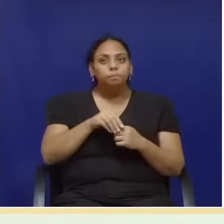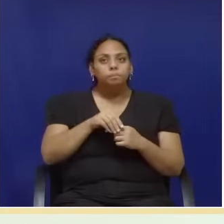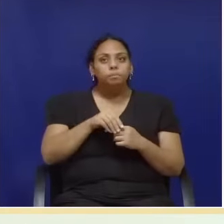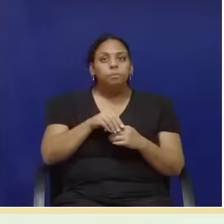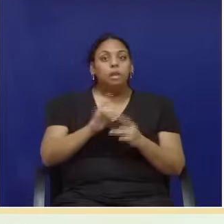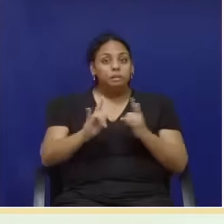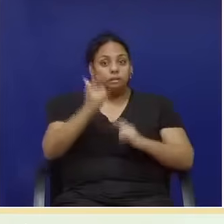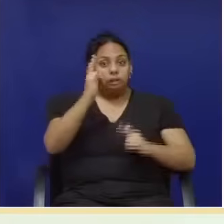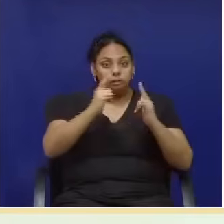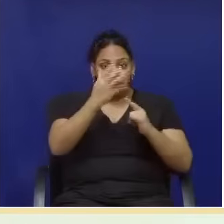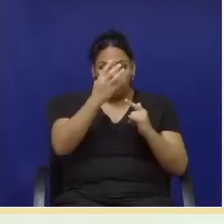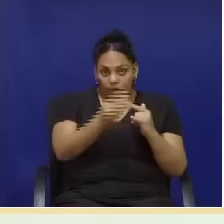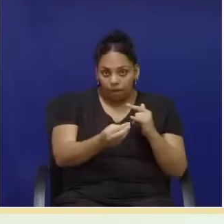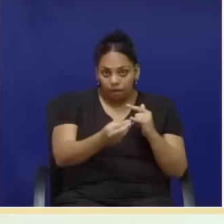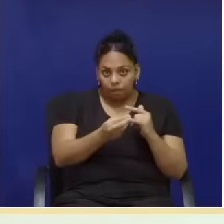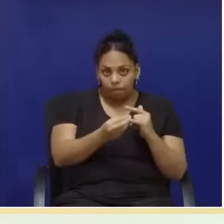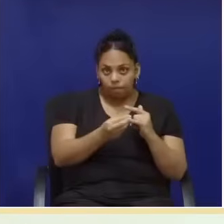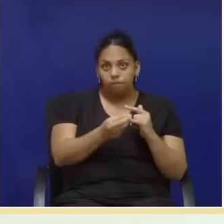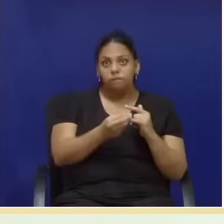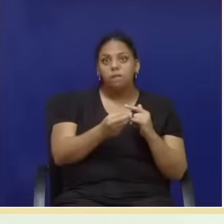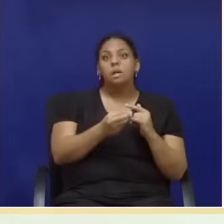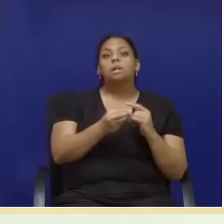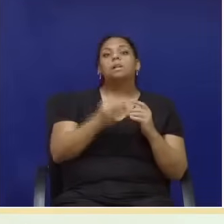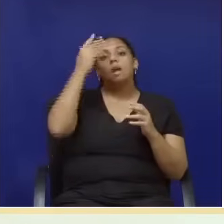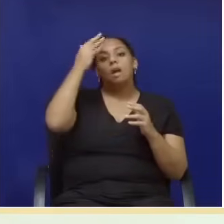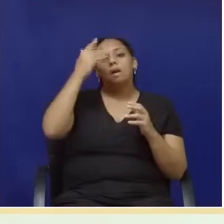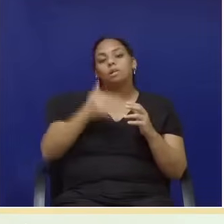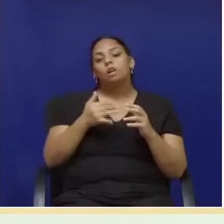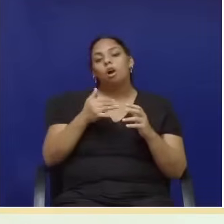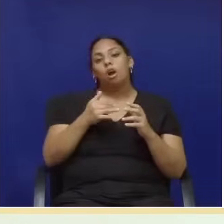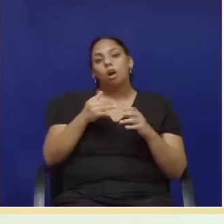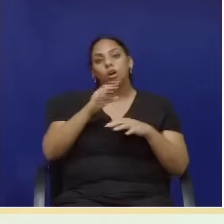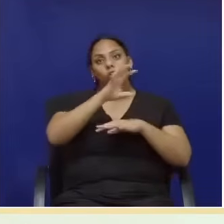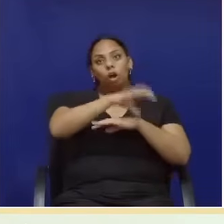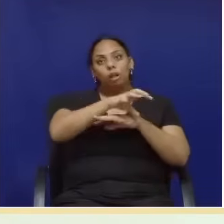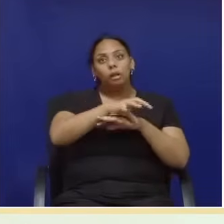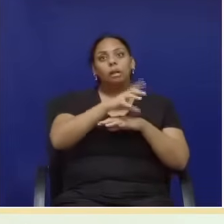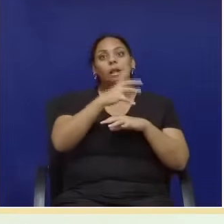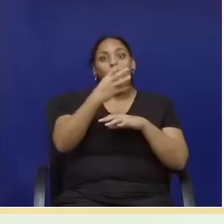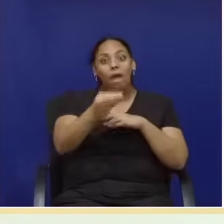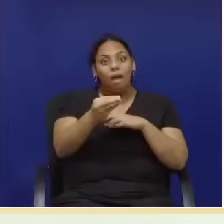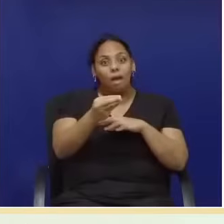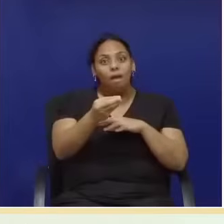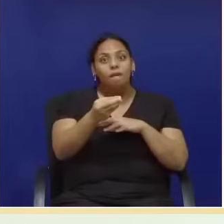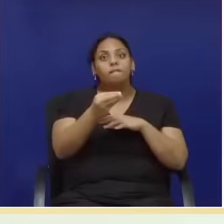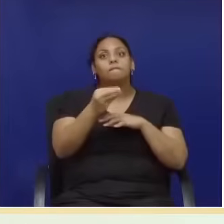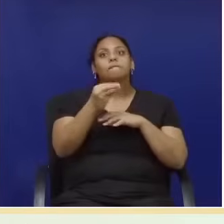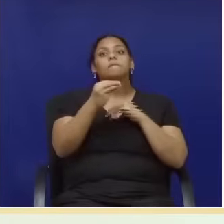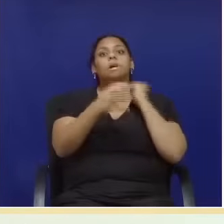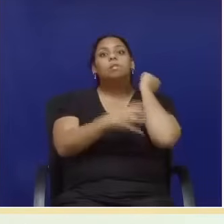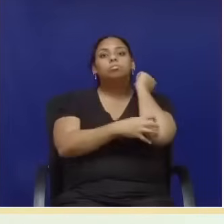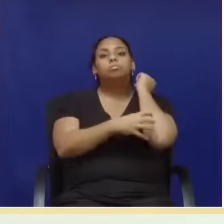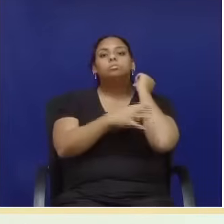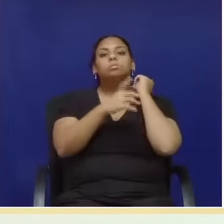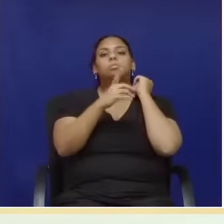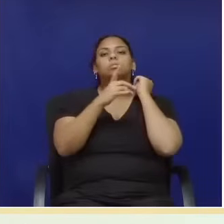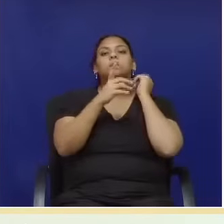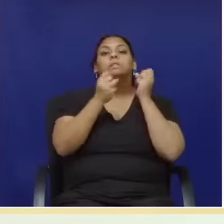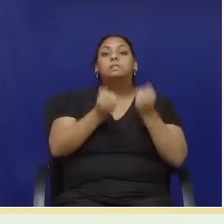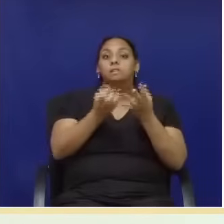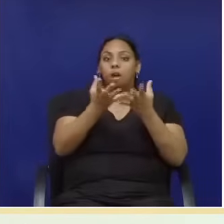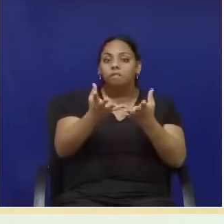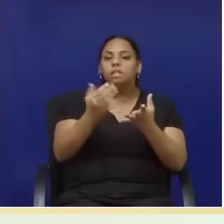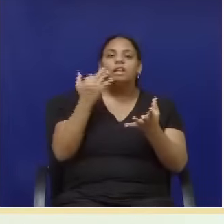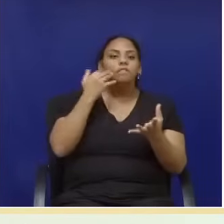cities specifically on the African continent that have launched similar service centers? If not, why not?